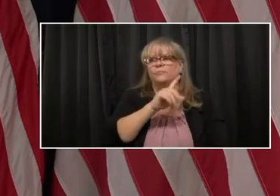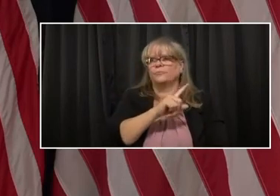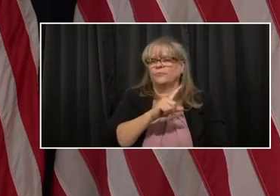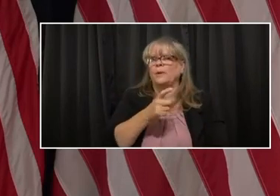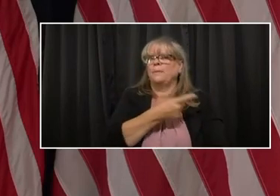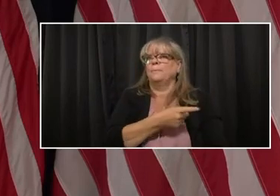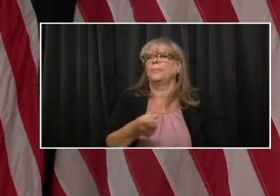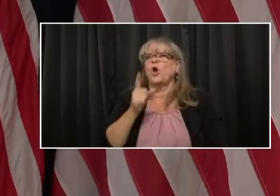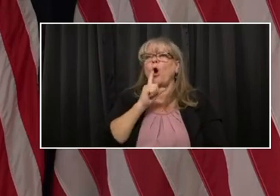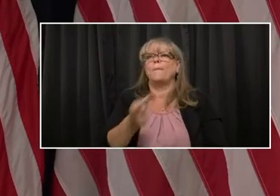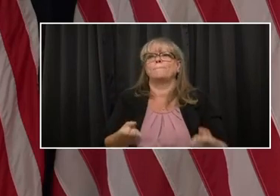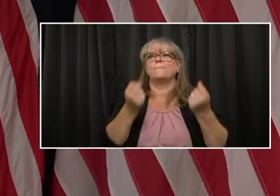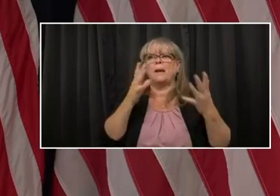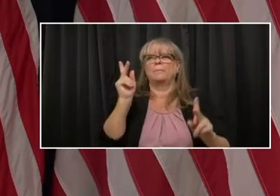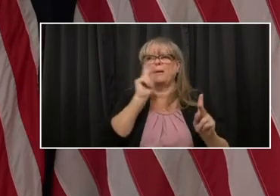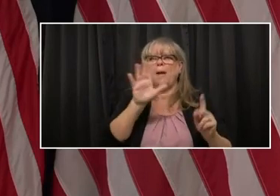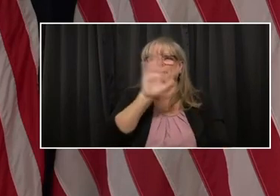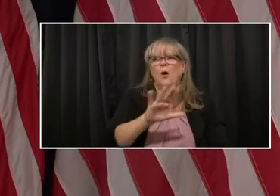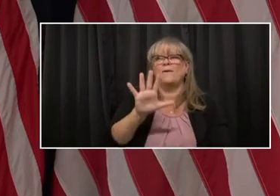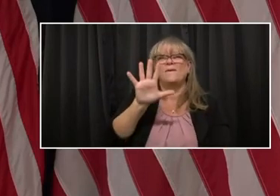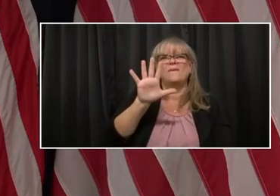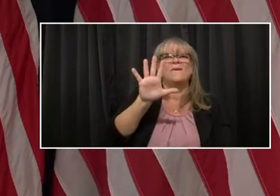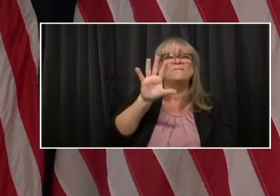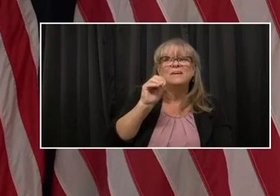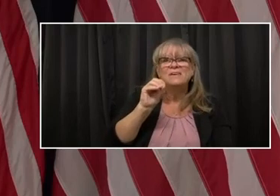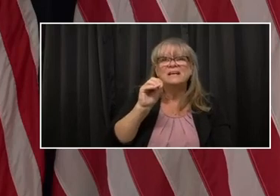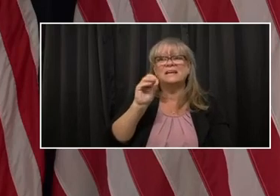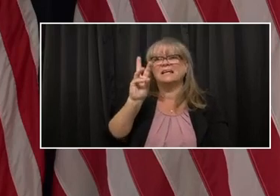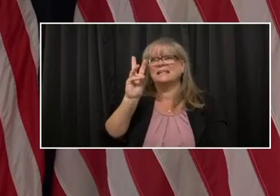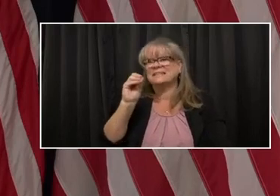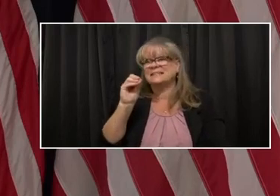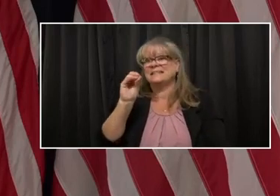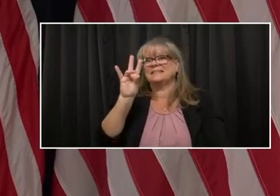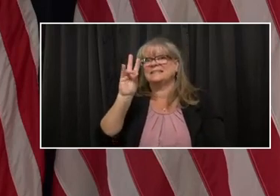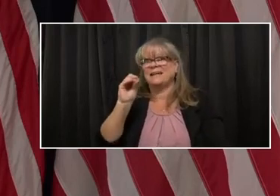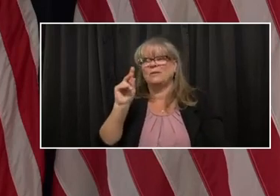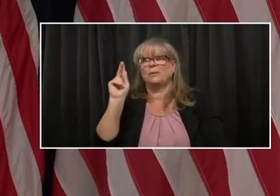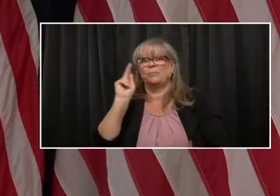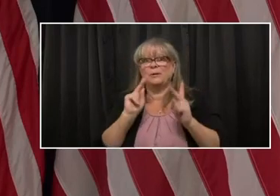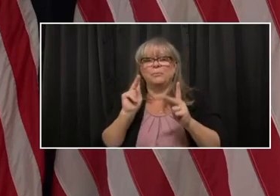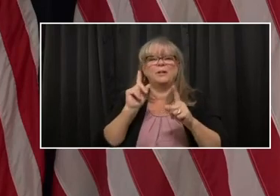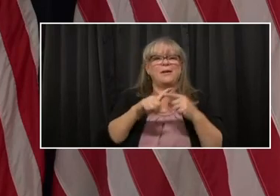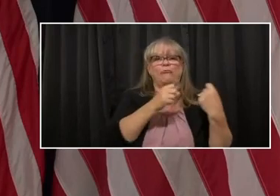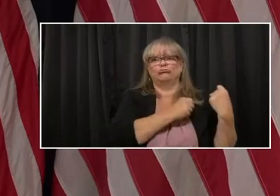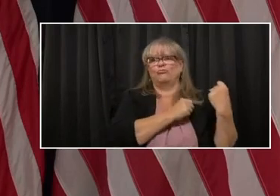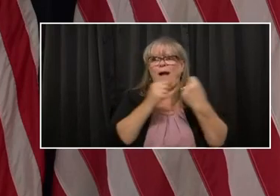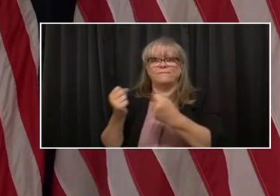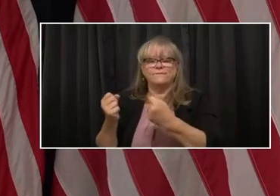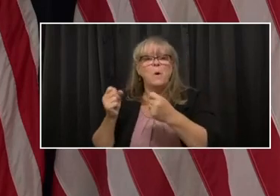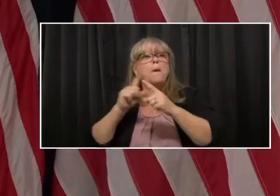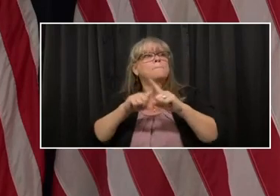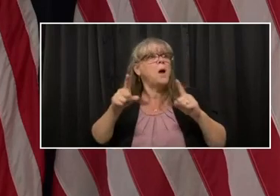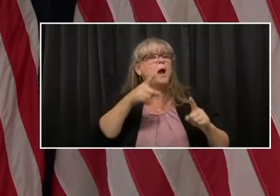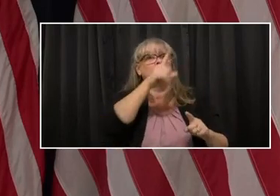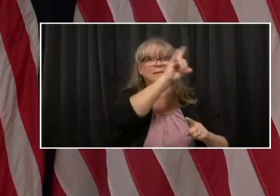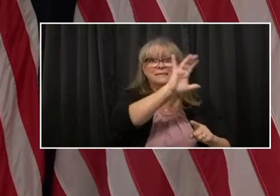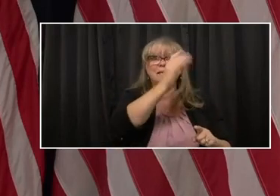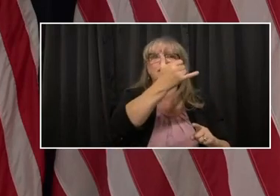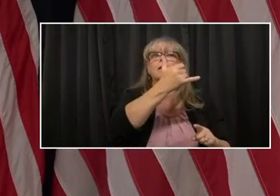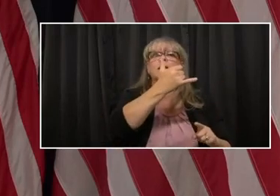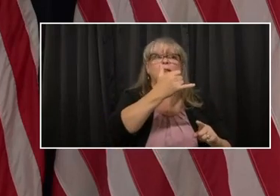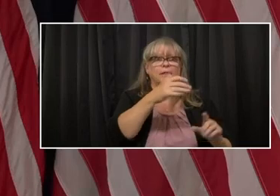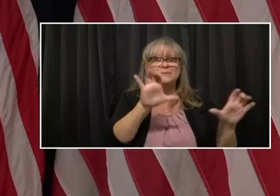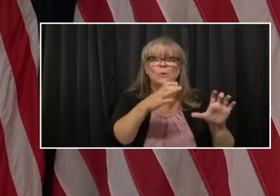60, 70%. Who was going to travel? Because we've been successful in our health protocols and in finding new and safer ways to do